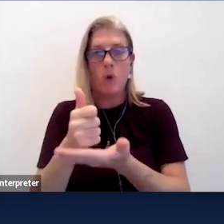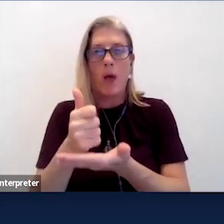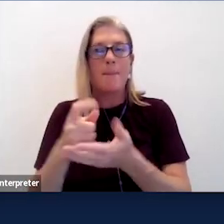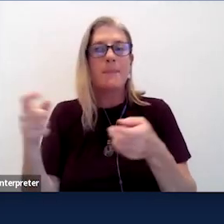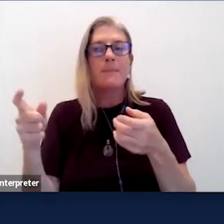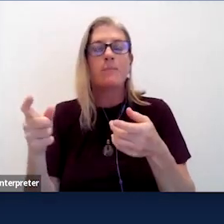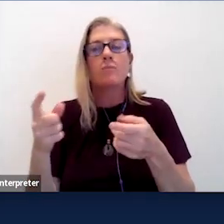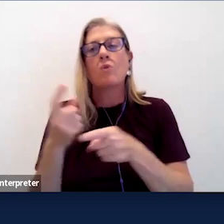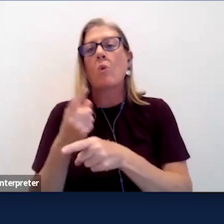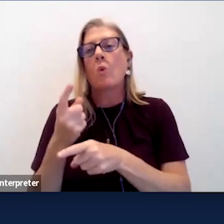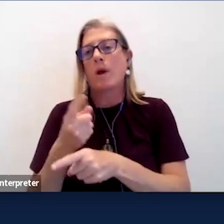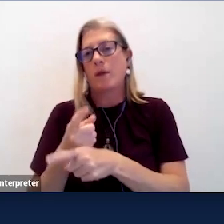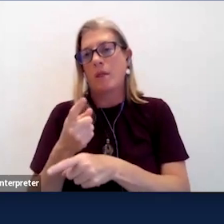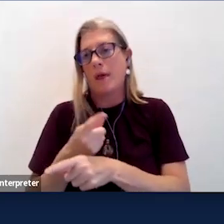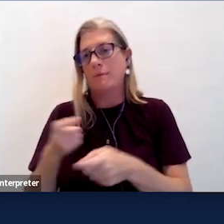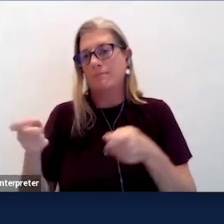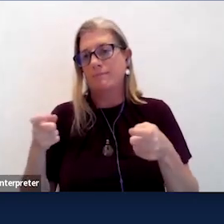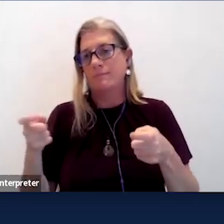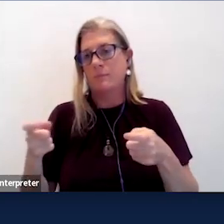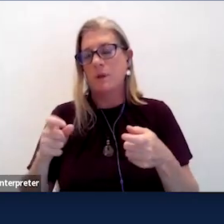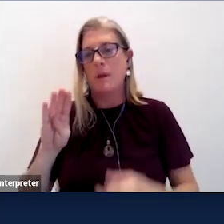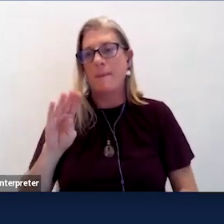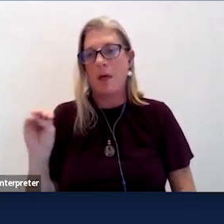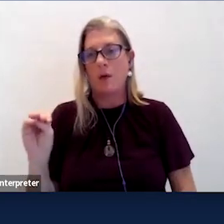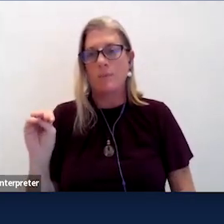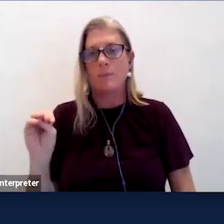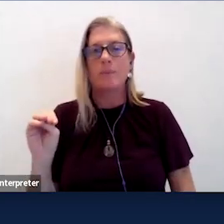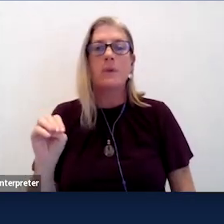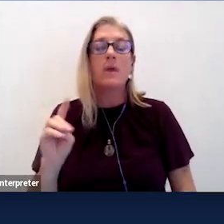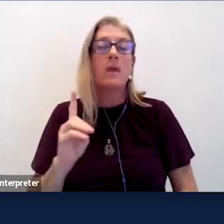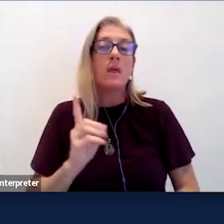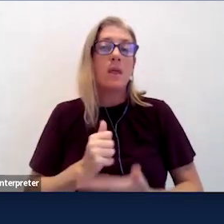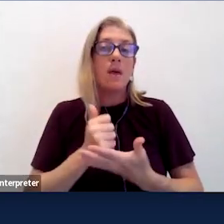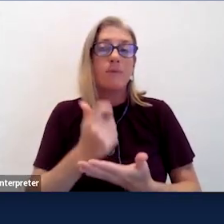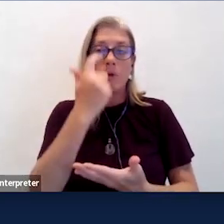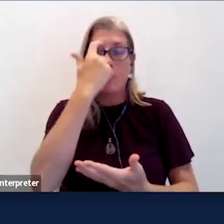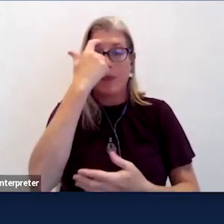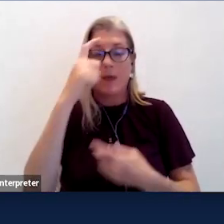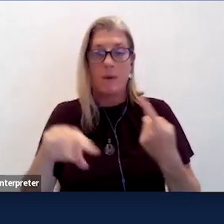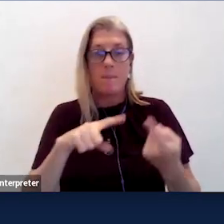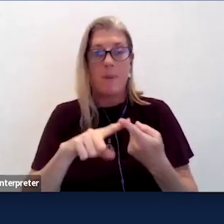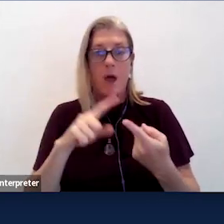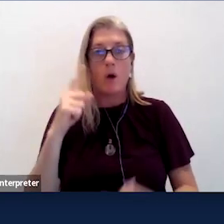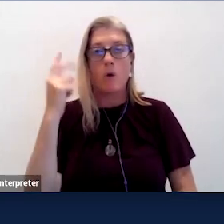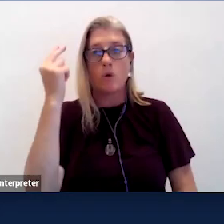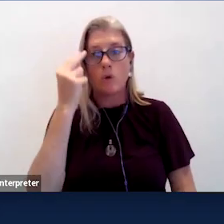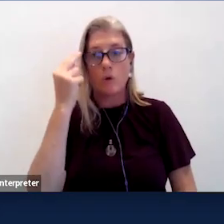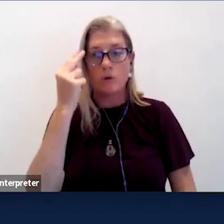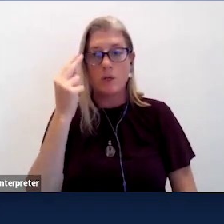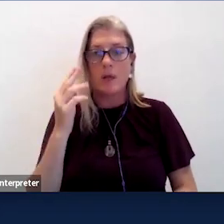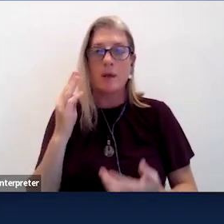regulate bowels. So it's helpful to think about management of neurogenic bowels in